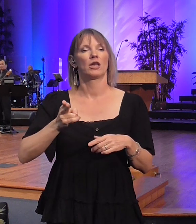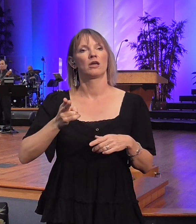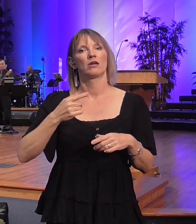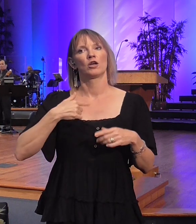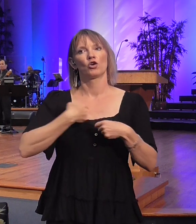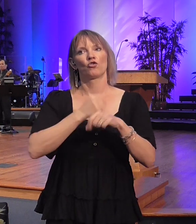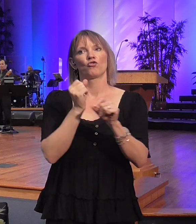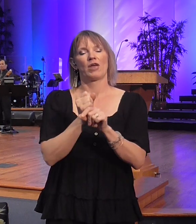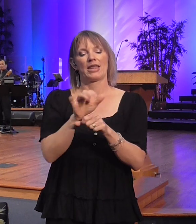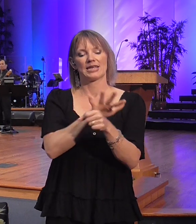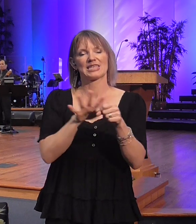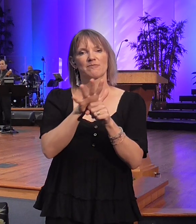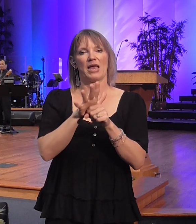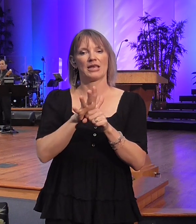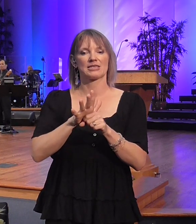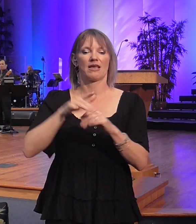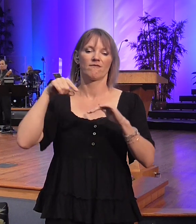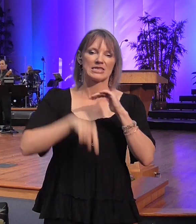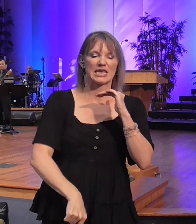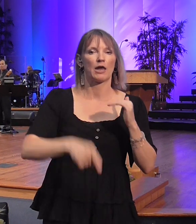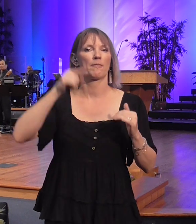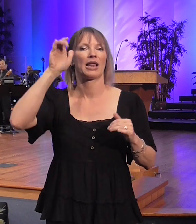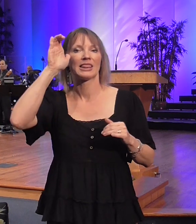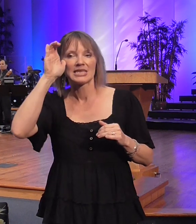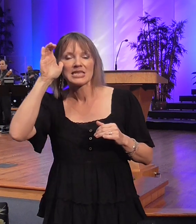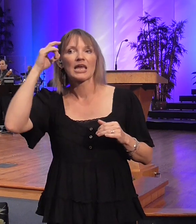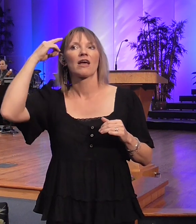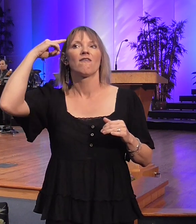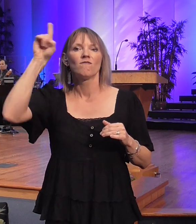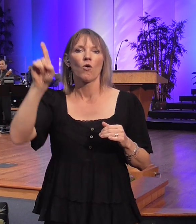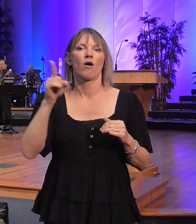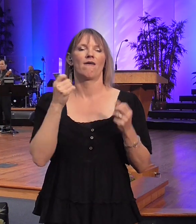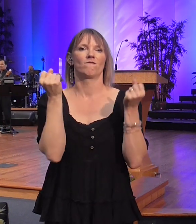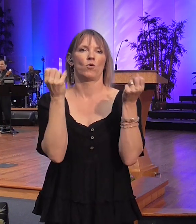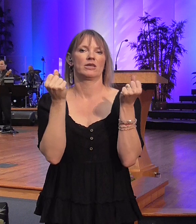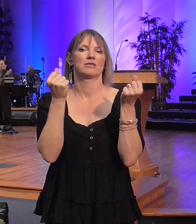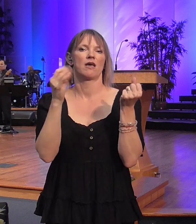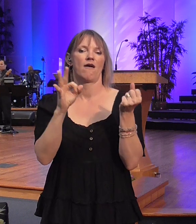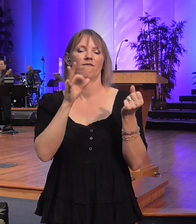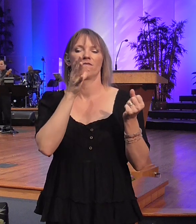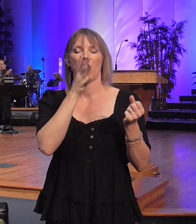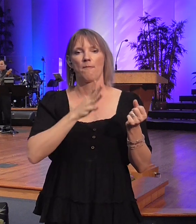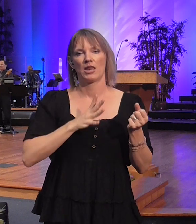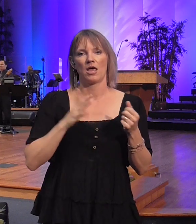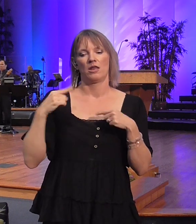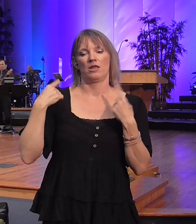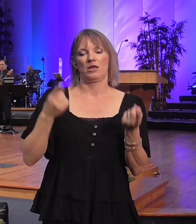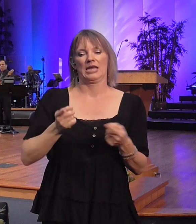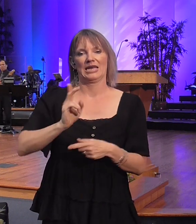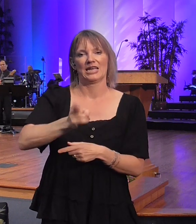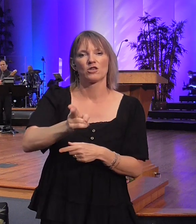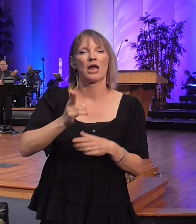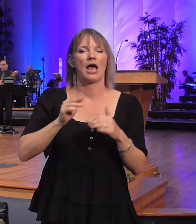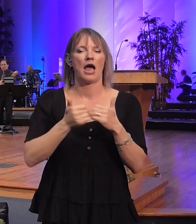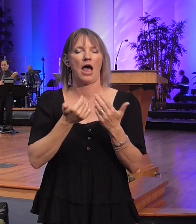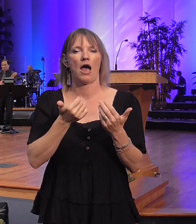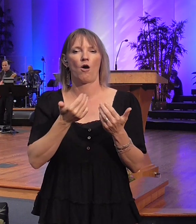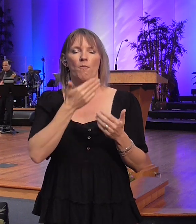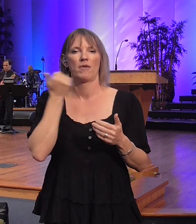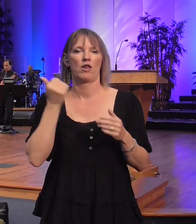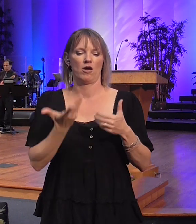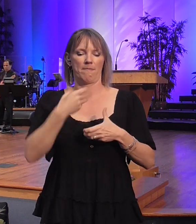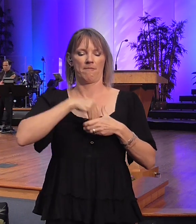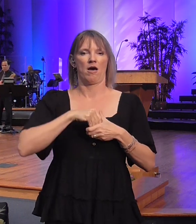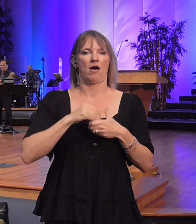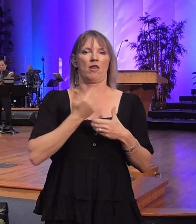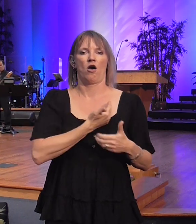deep listening for the voice of the feminine divine throughout history and how we can better embody it in our lives now. So I'm looking forward to doing that